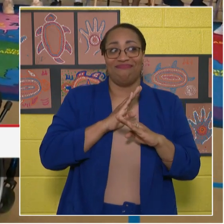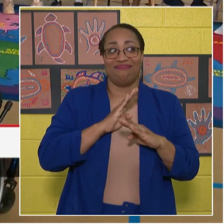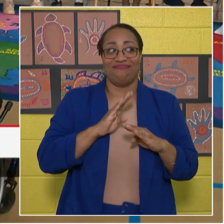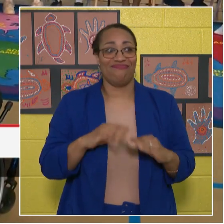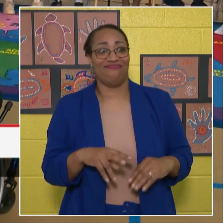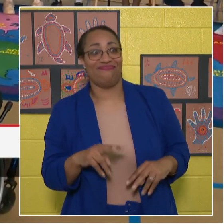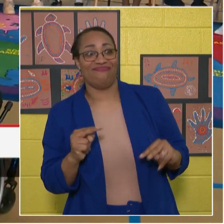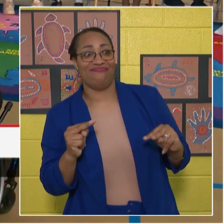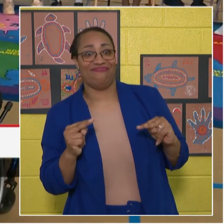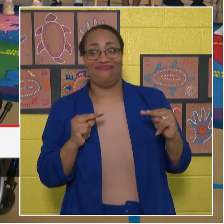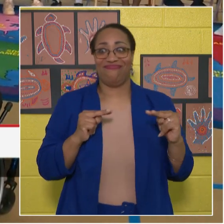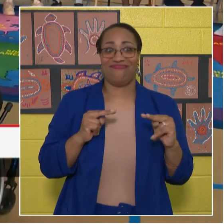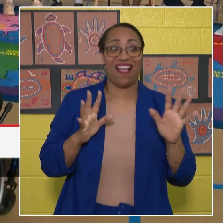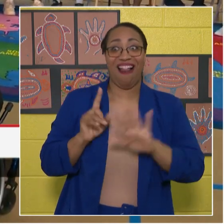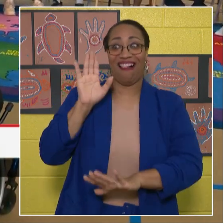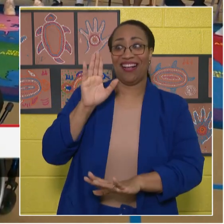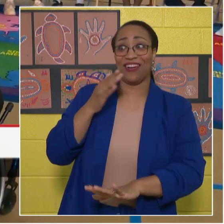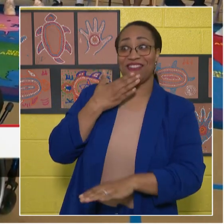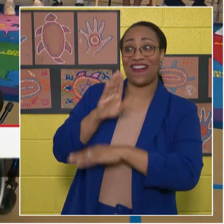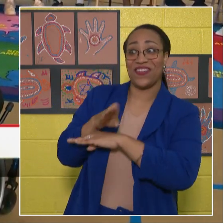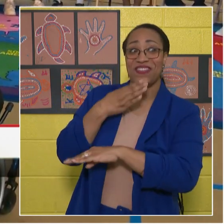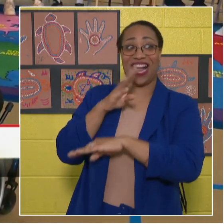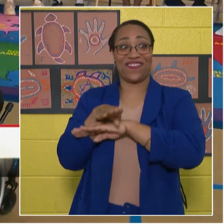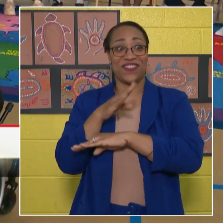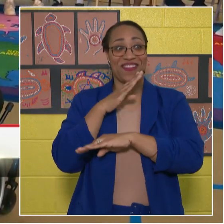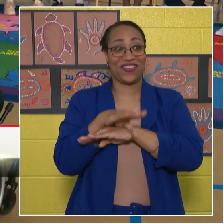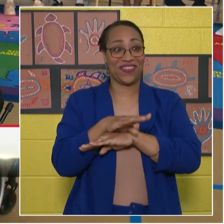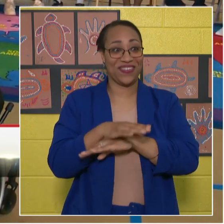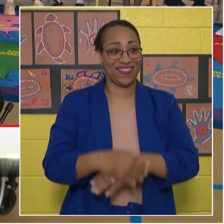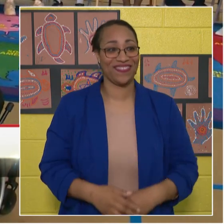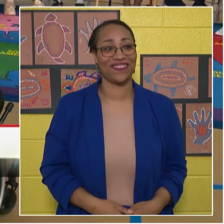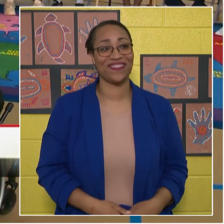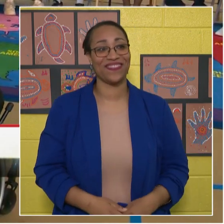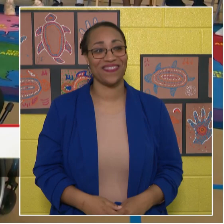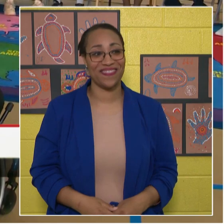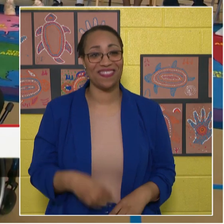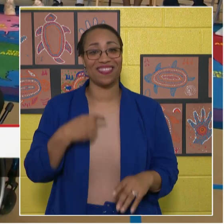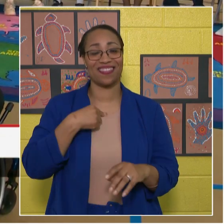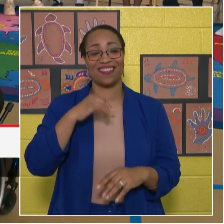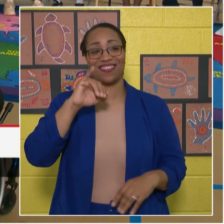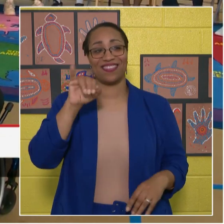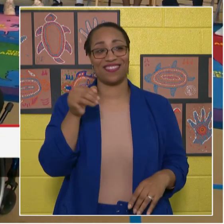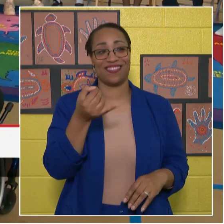Good afternoon. Good afternoon. My name is Jaslyn De La Cruz, and I'm going